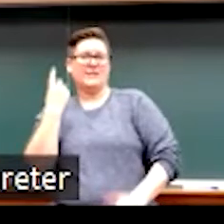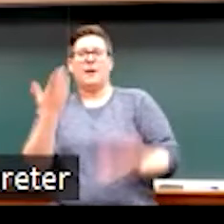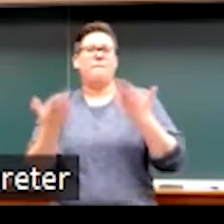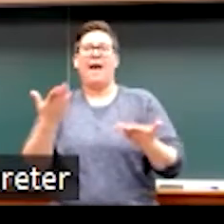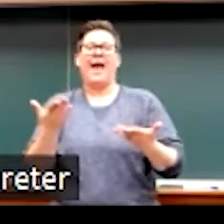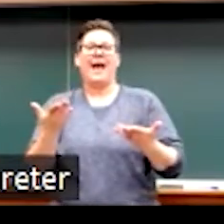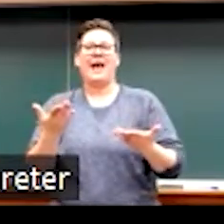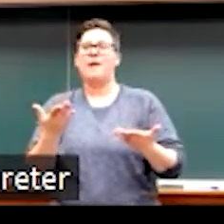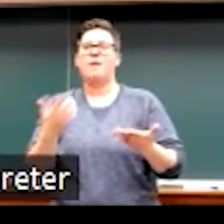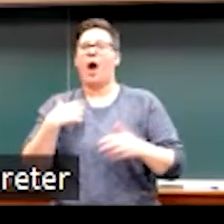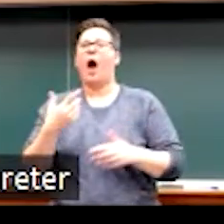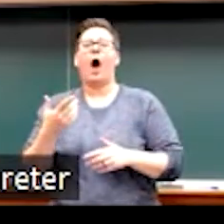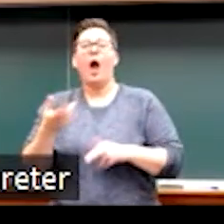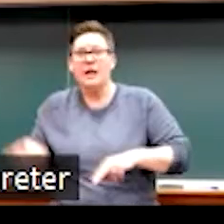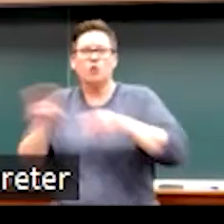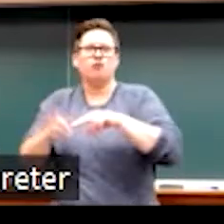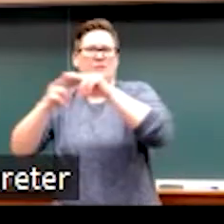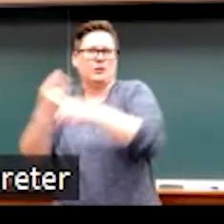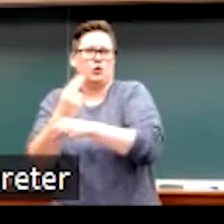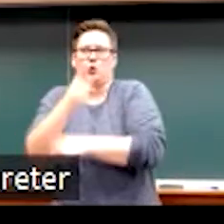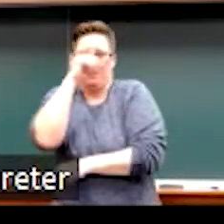have escalation of use over time.